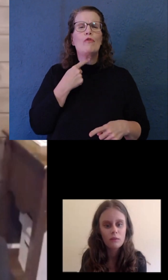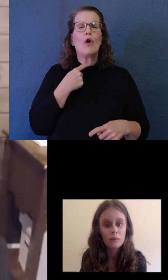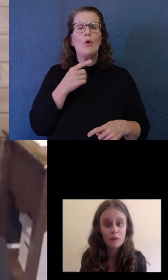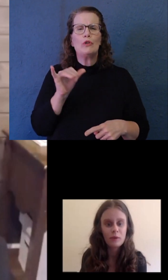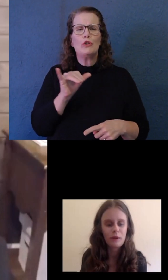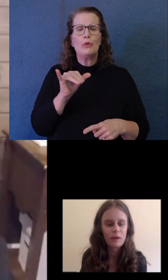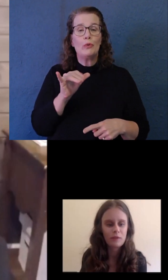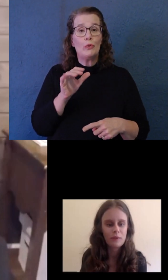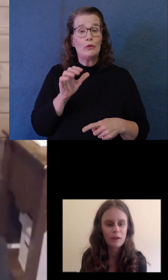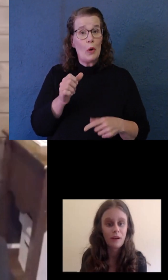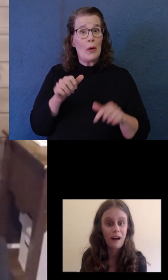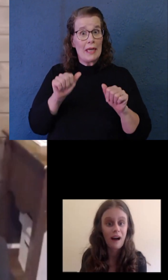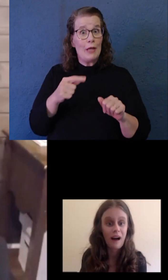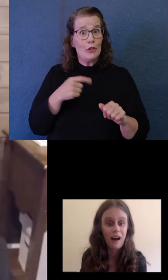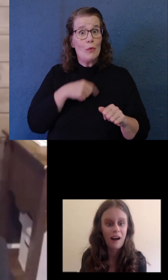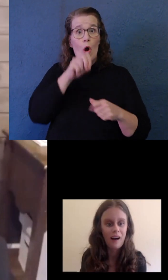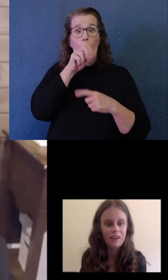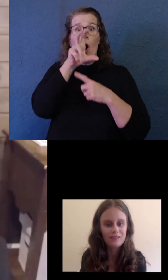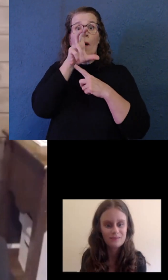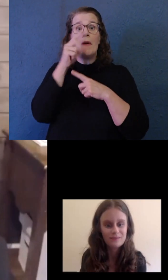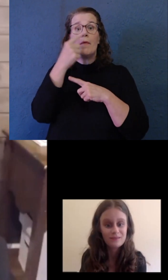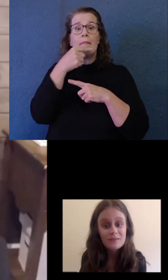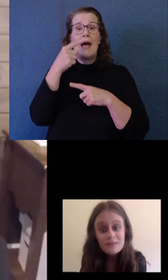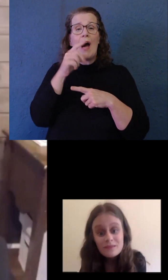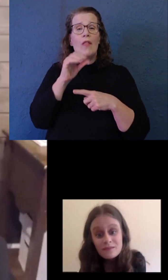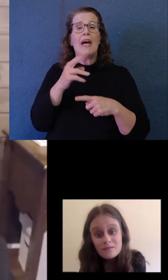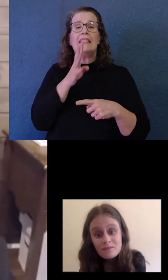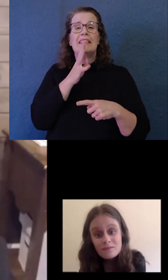of open up your mouth for me and go, ah?